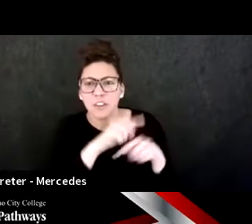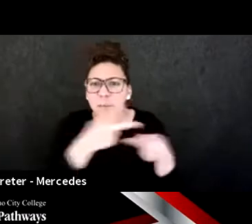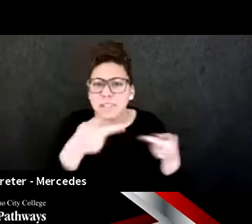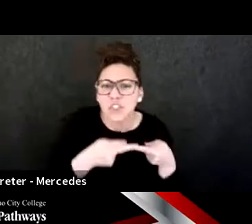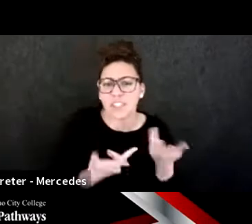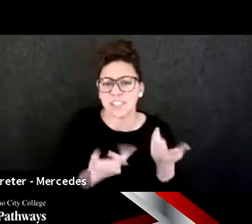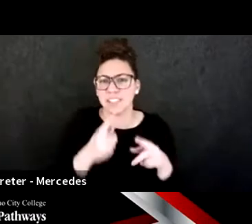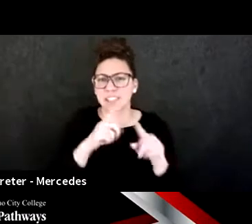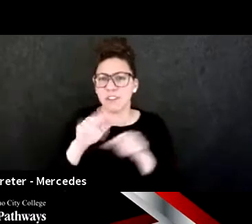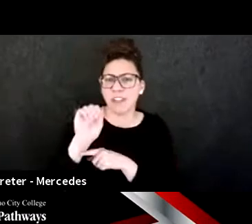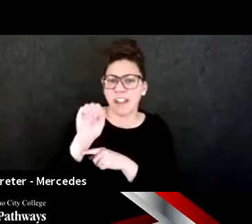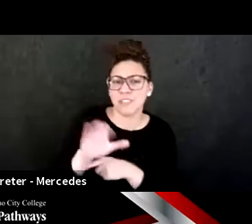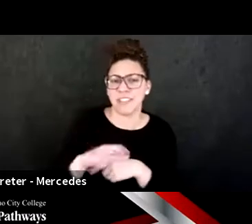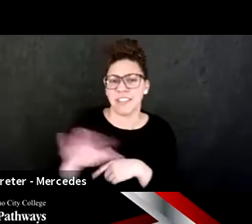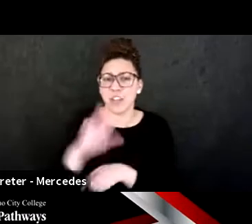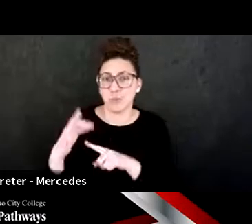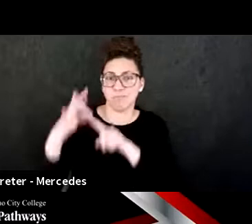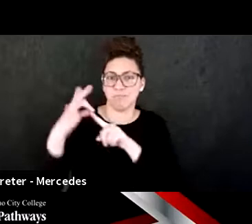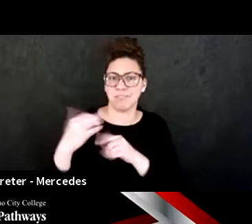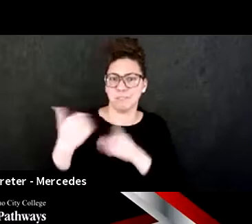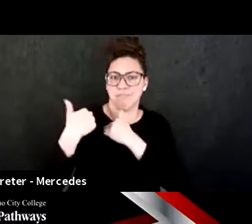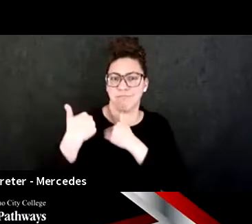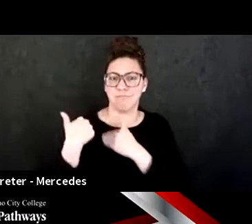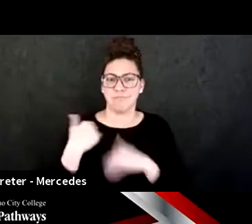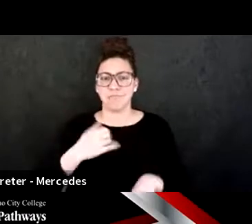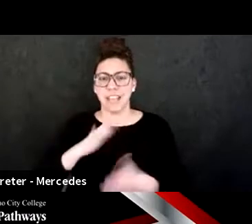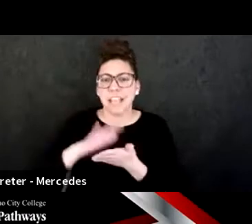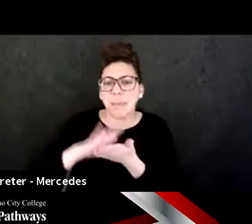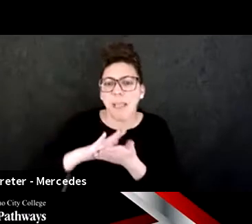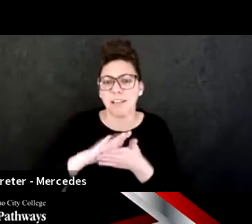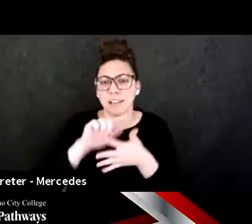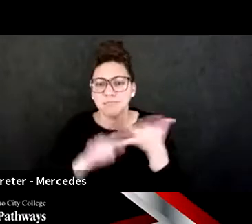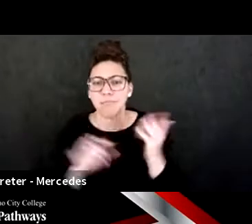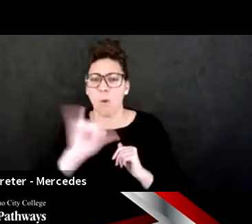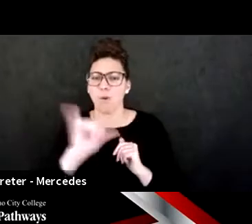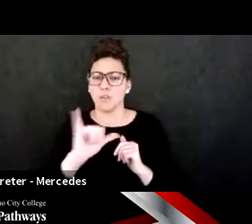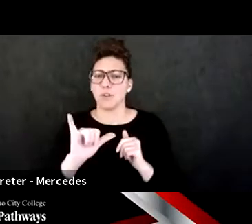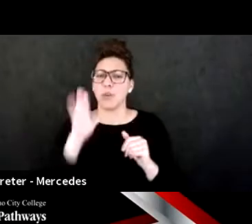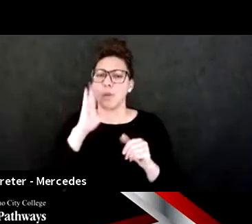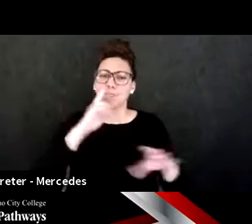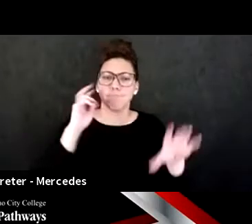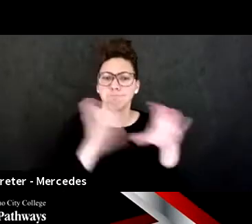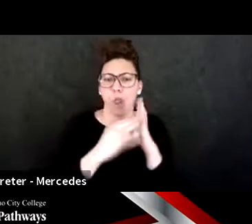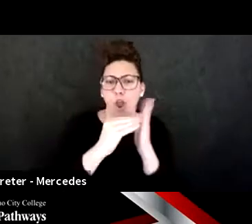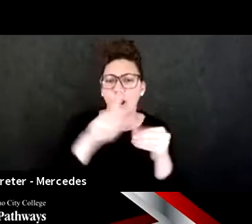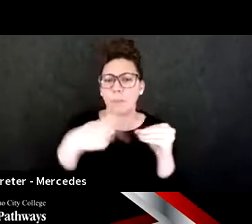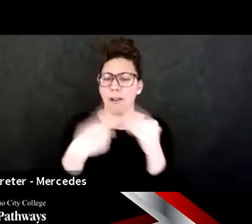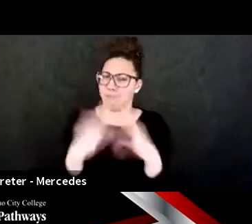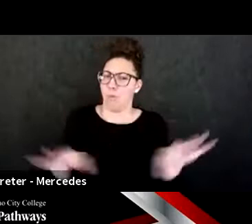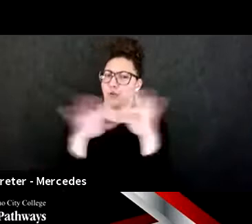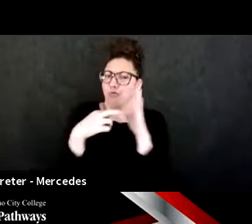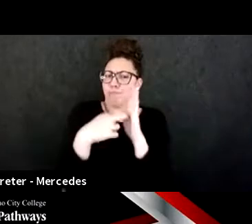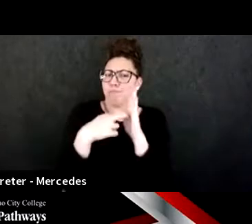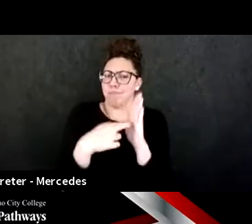unique responsibilities, and then delve in on the importance of representation of Asian Pacific Islander Americans in academia.